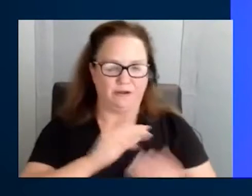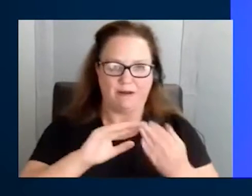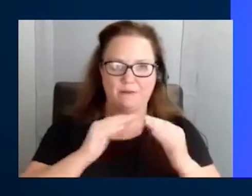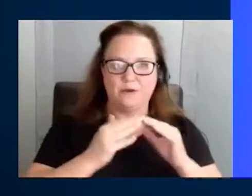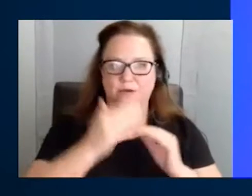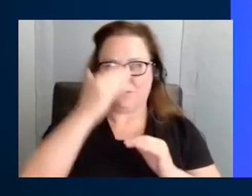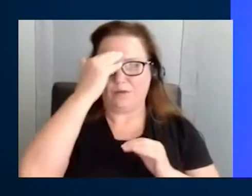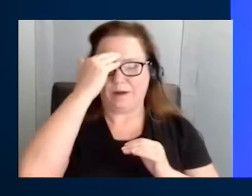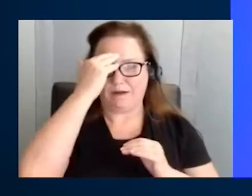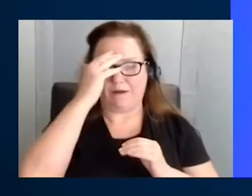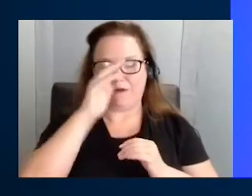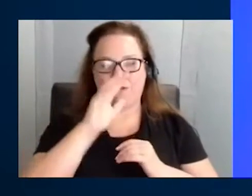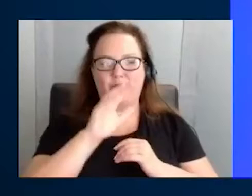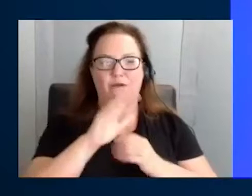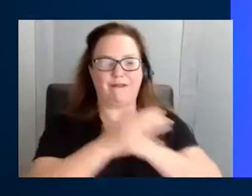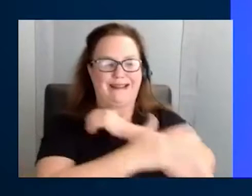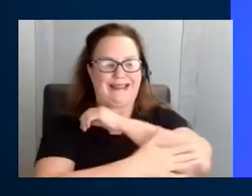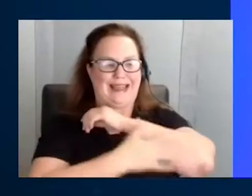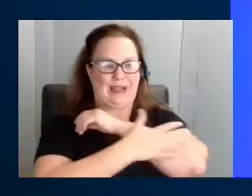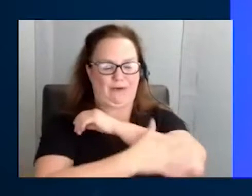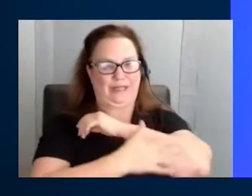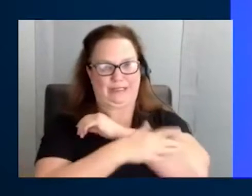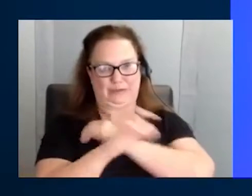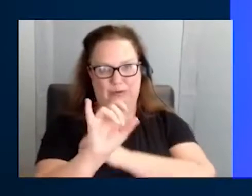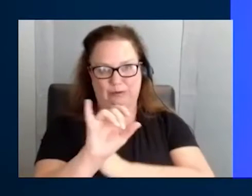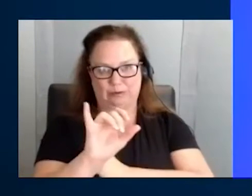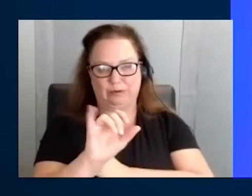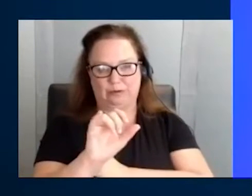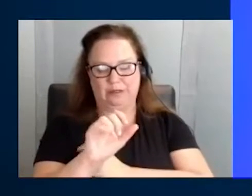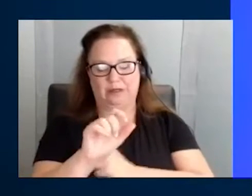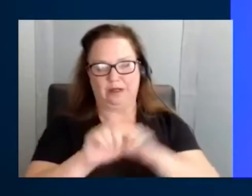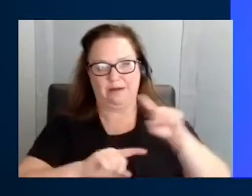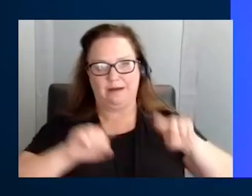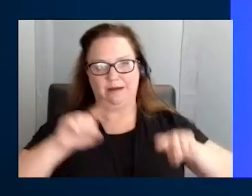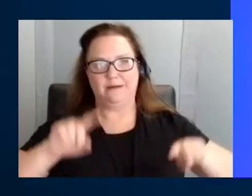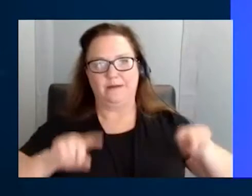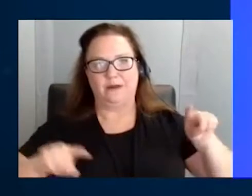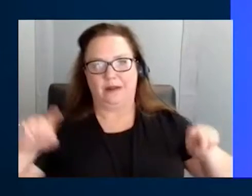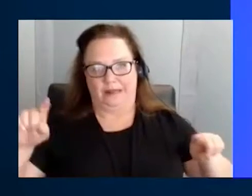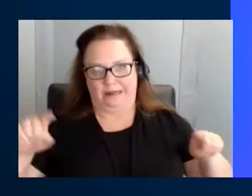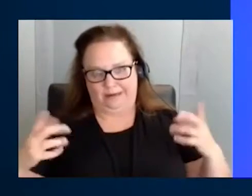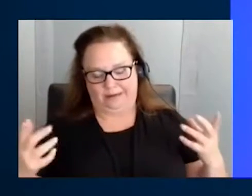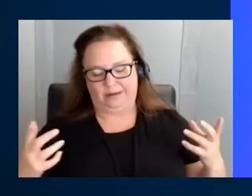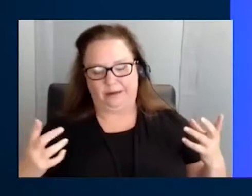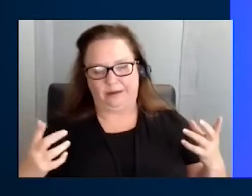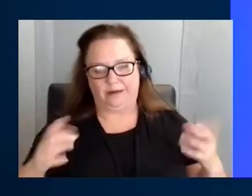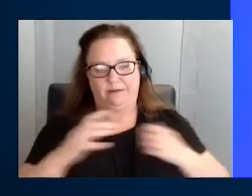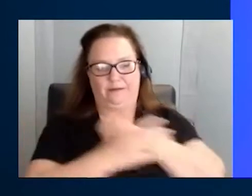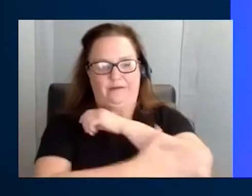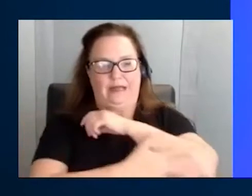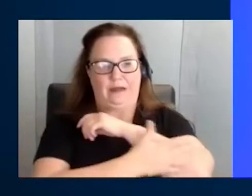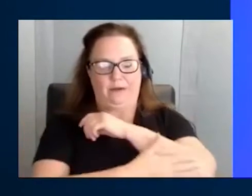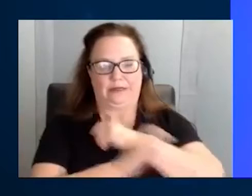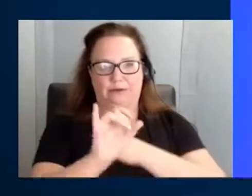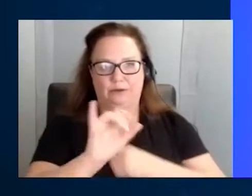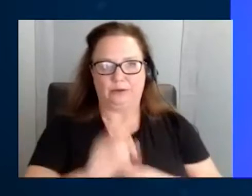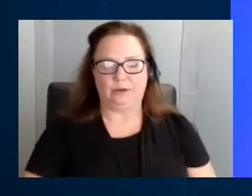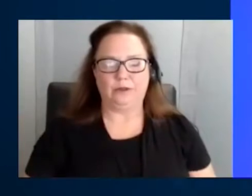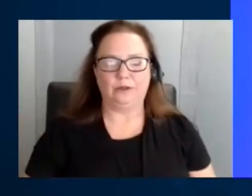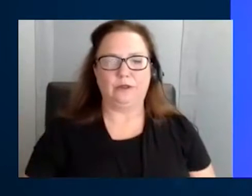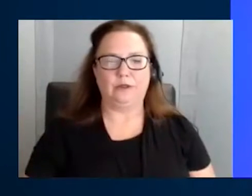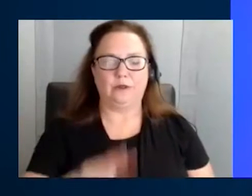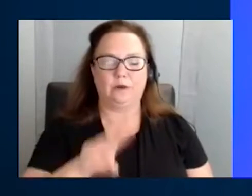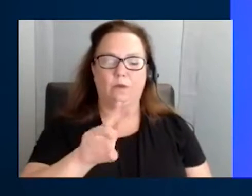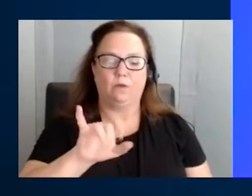those states, counties, there's quite a discrepancy between counties as well. So we know that Wyandotte County